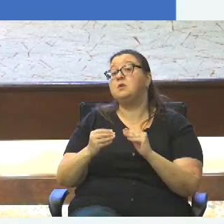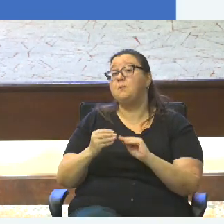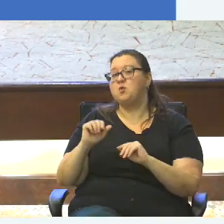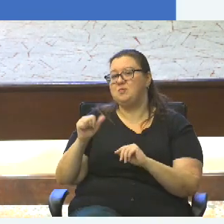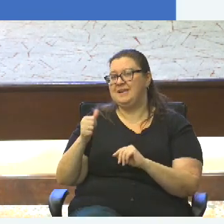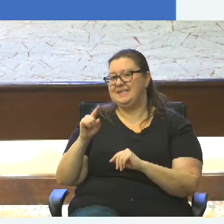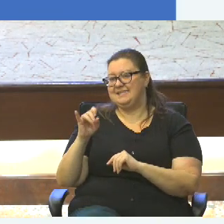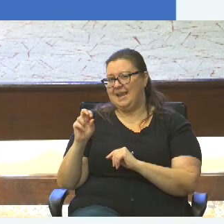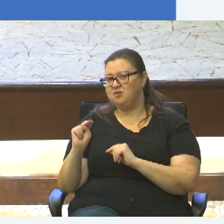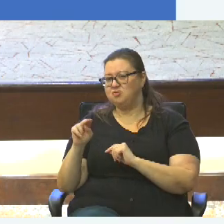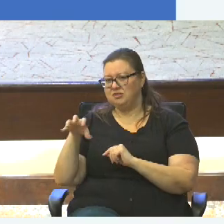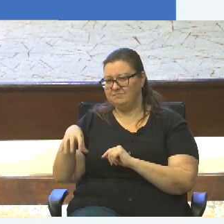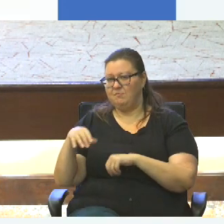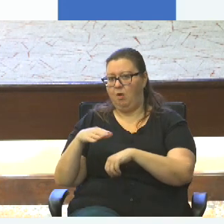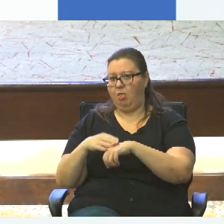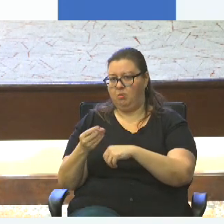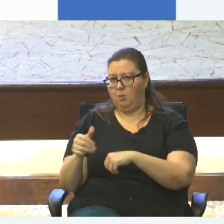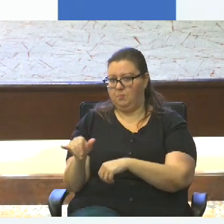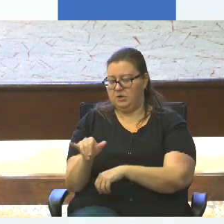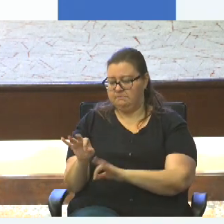the airport property.